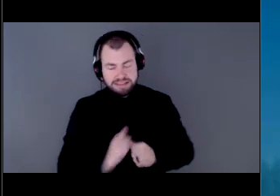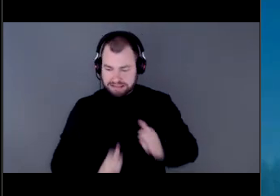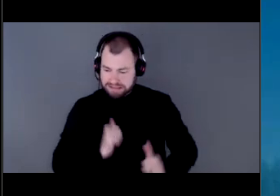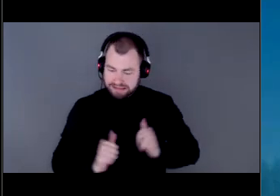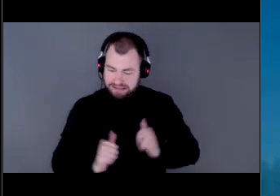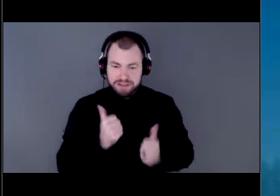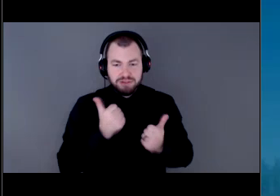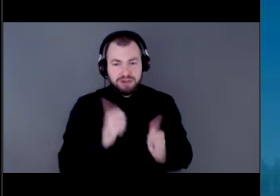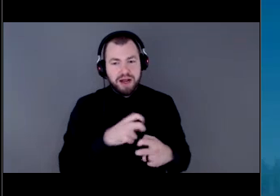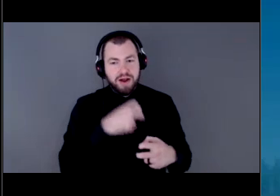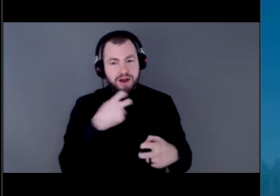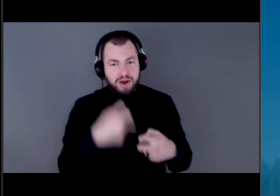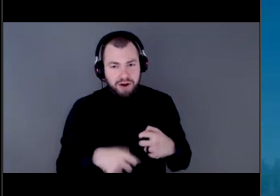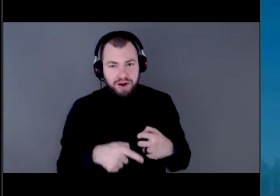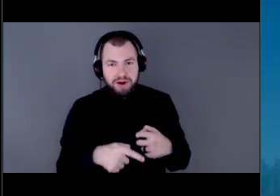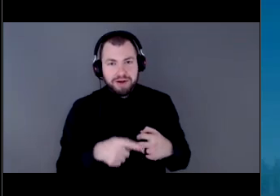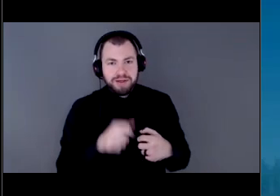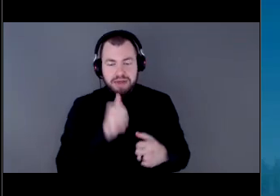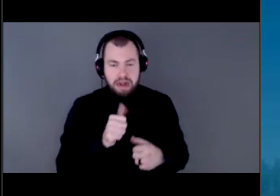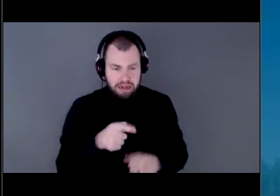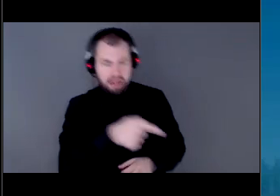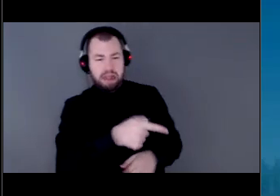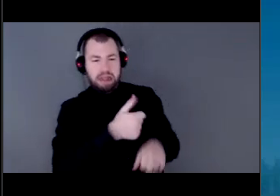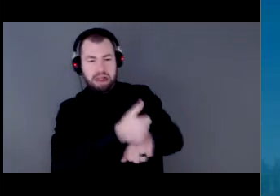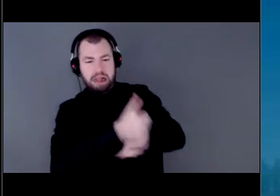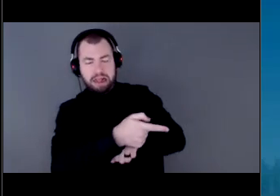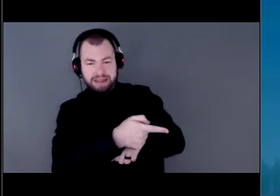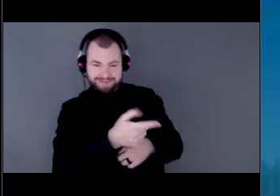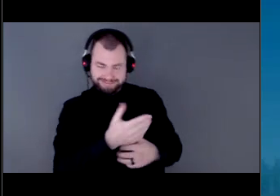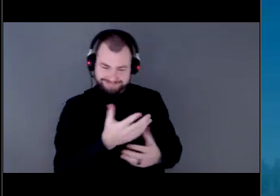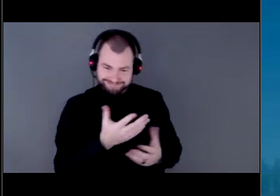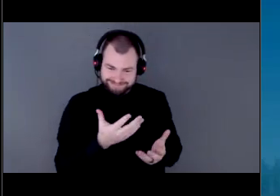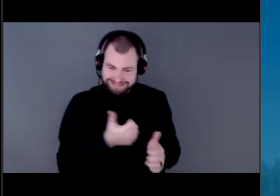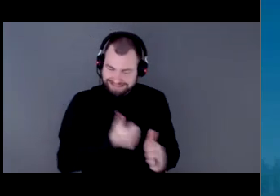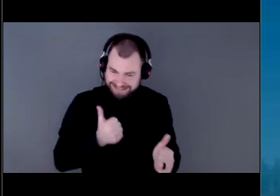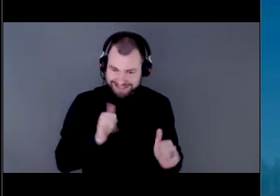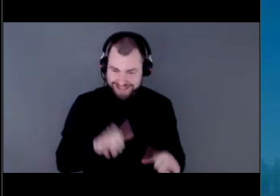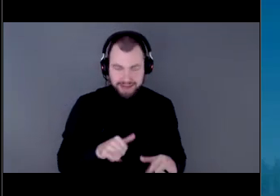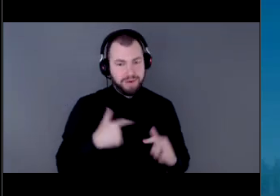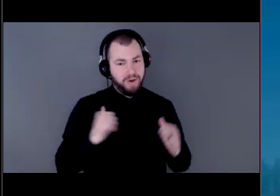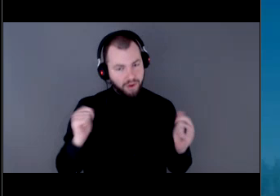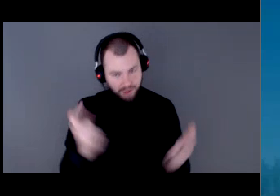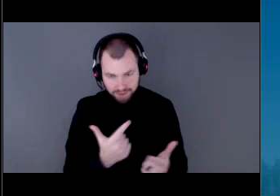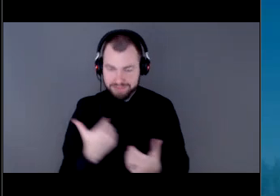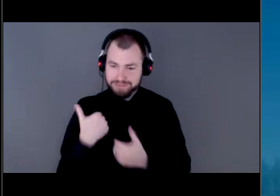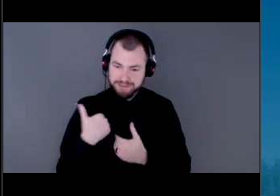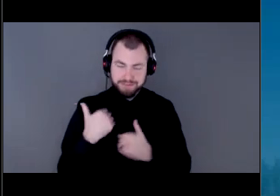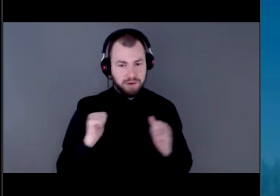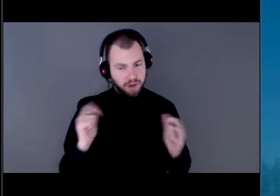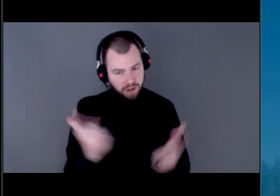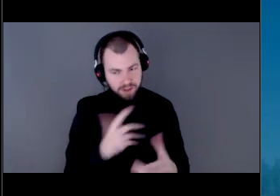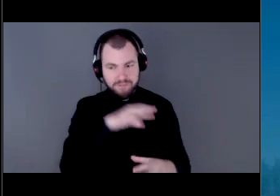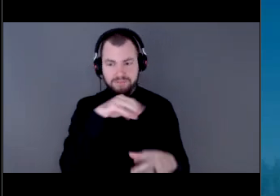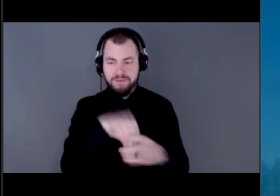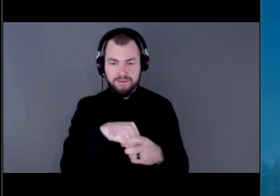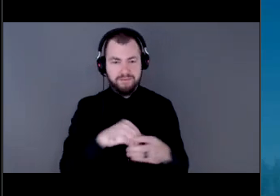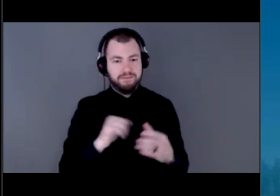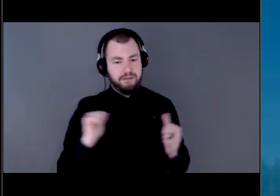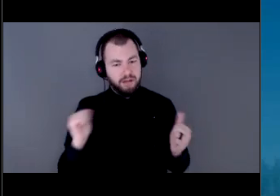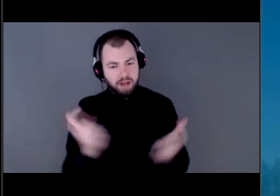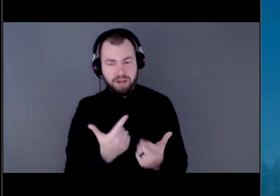that dastardly finger pointing that tends to happen, right? We're all involved. We all have a role to play in sourcing